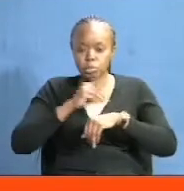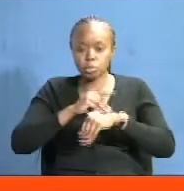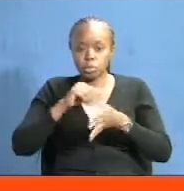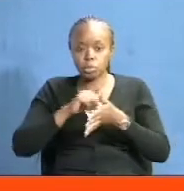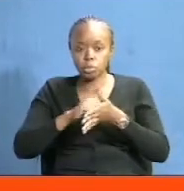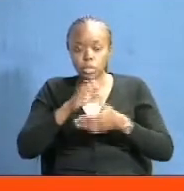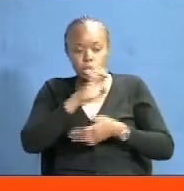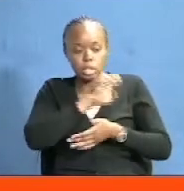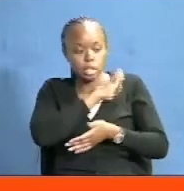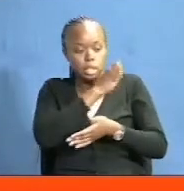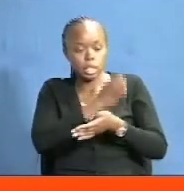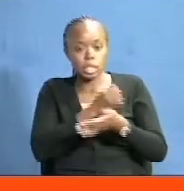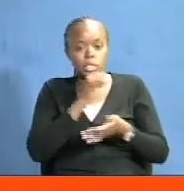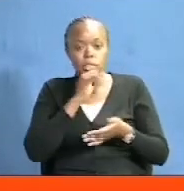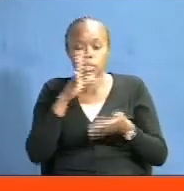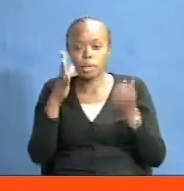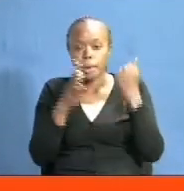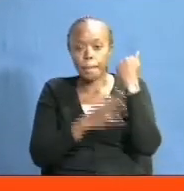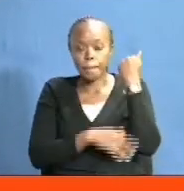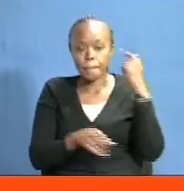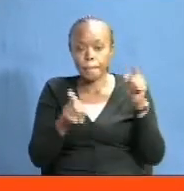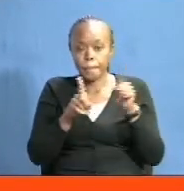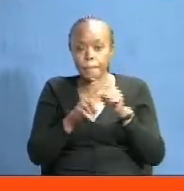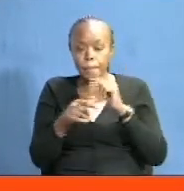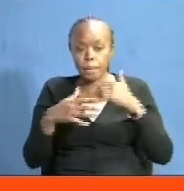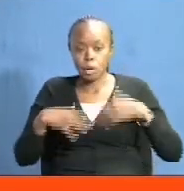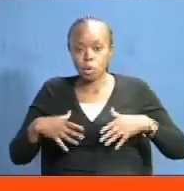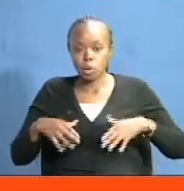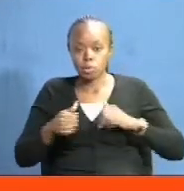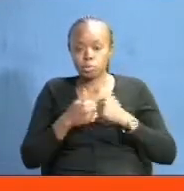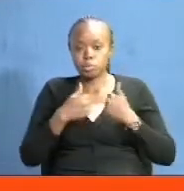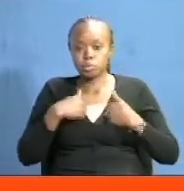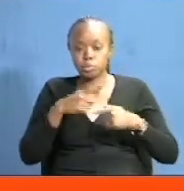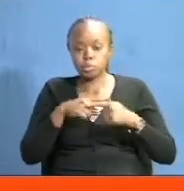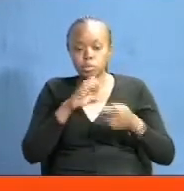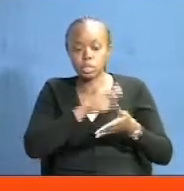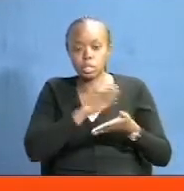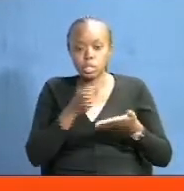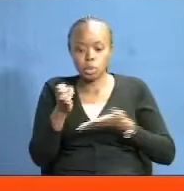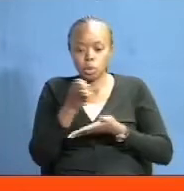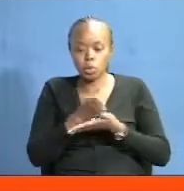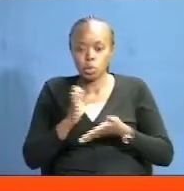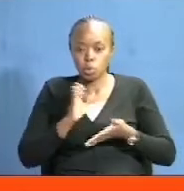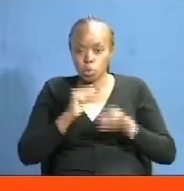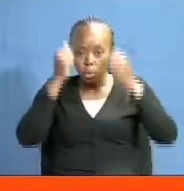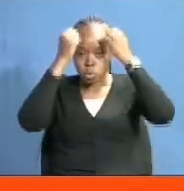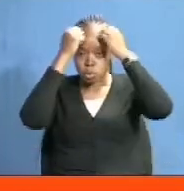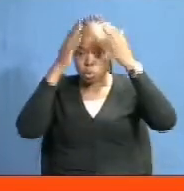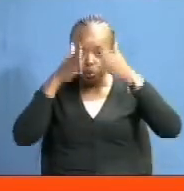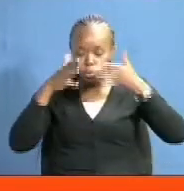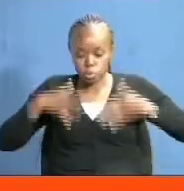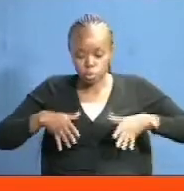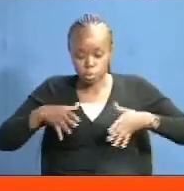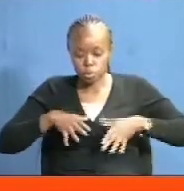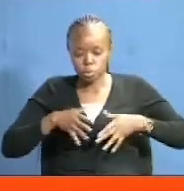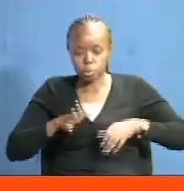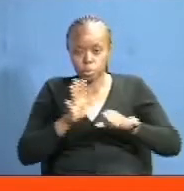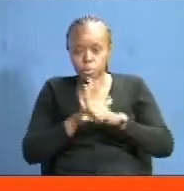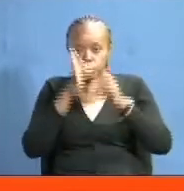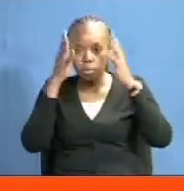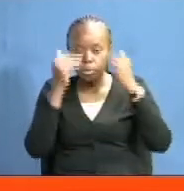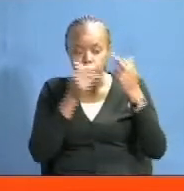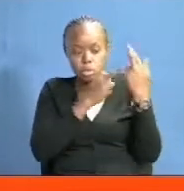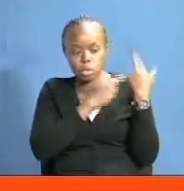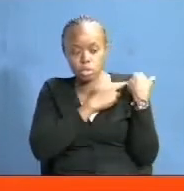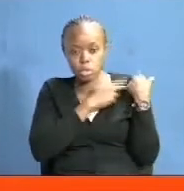hurting. Comrades are hurting. When the economy is hurting, we students suffer the most. Sure. It is now our